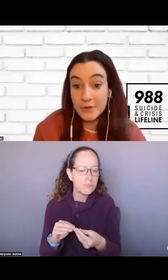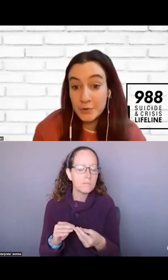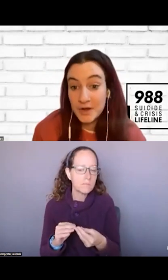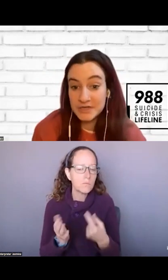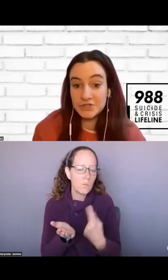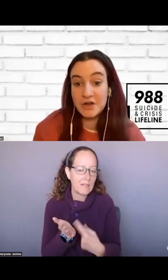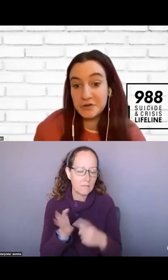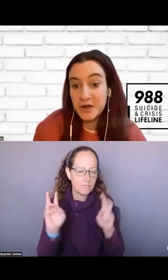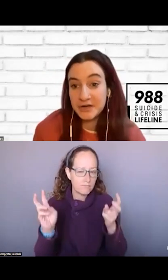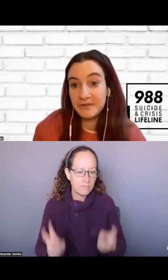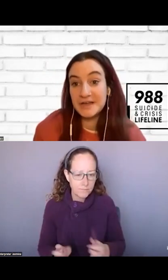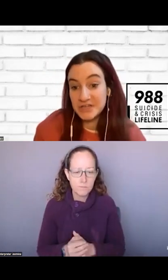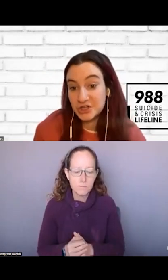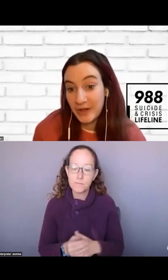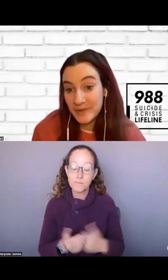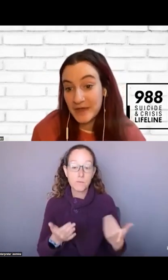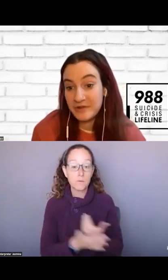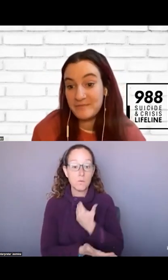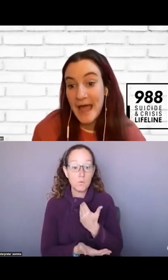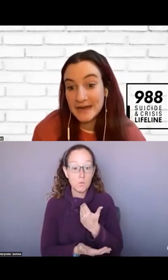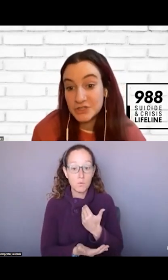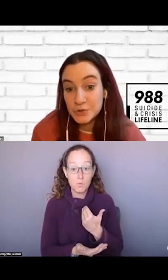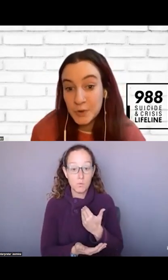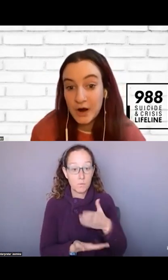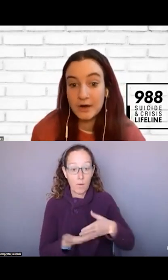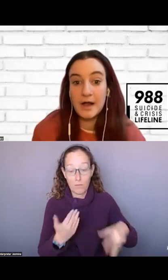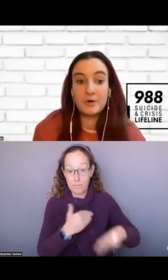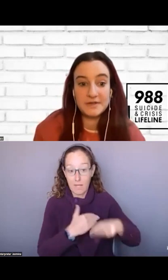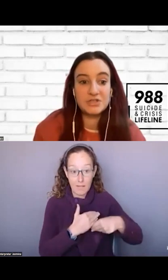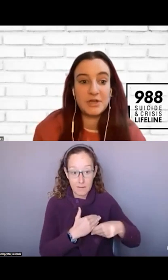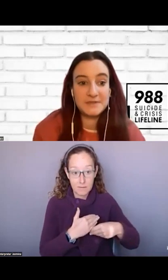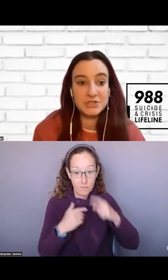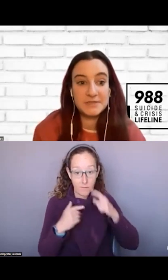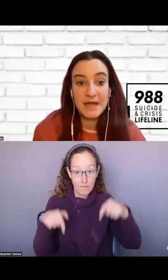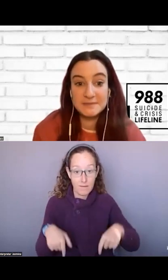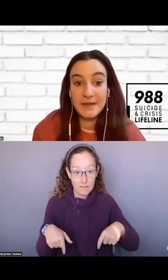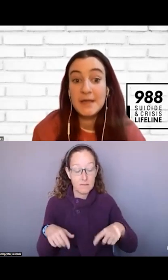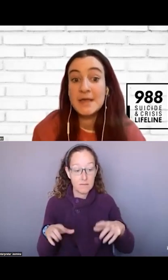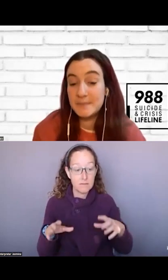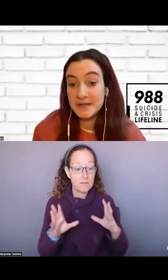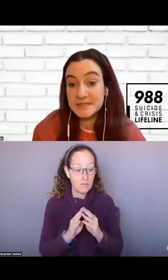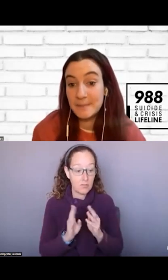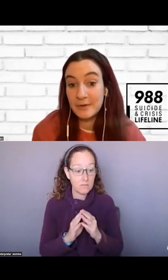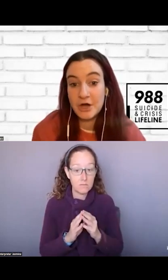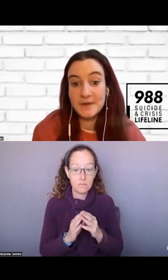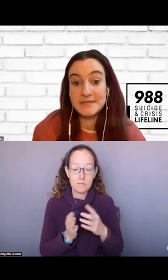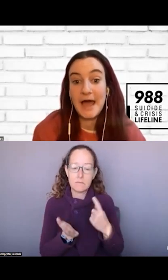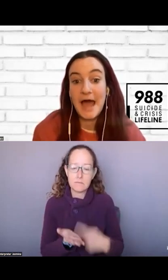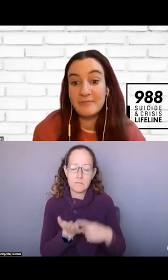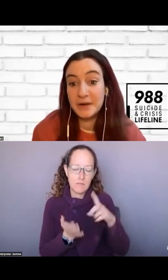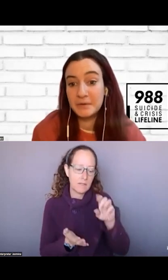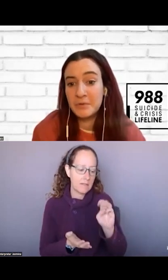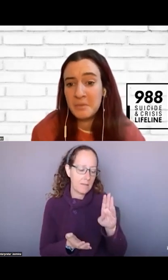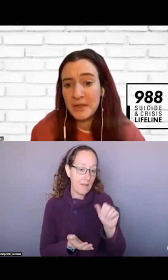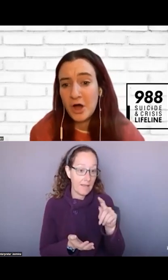A new kind of like additional element that we've been adding to our Crisis Jam sessions has been debates about topics that